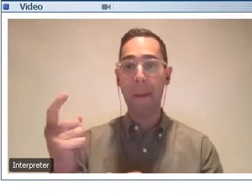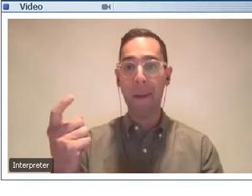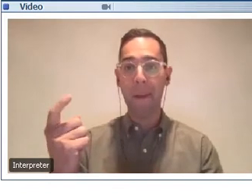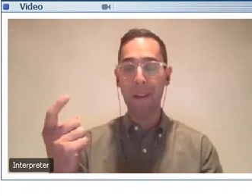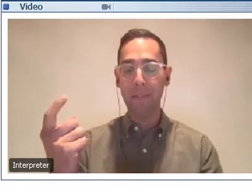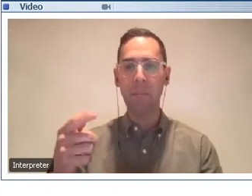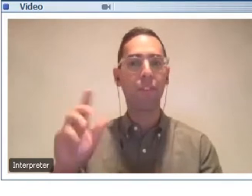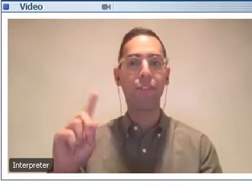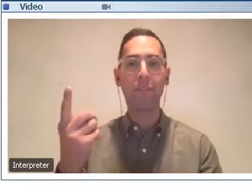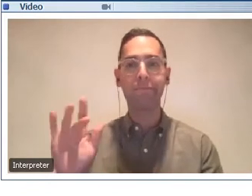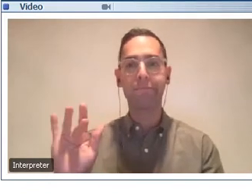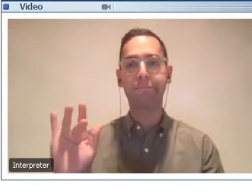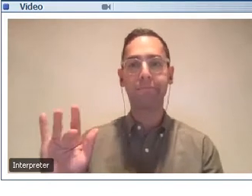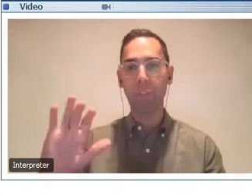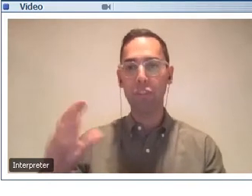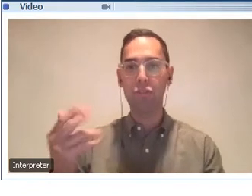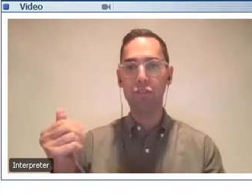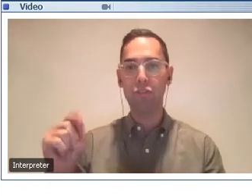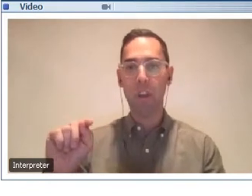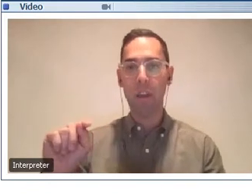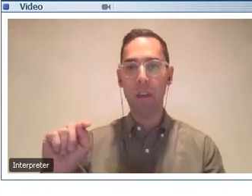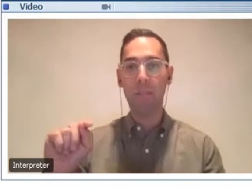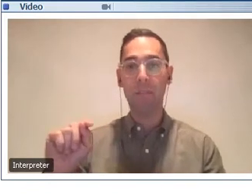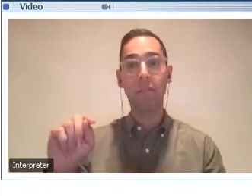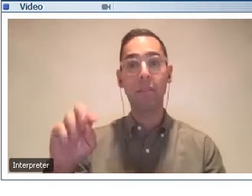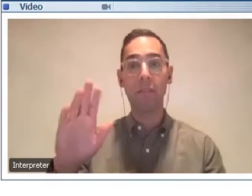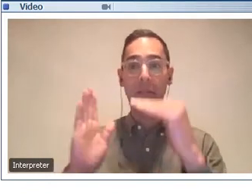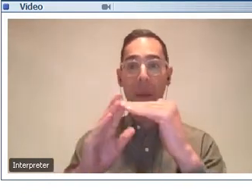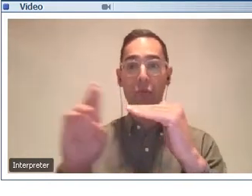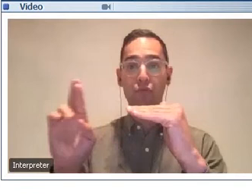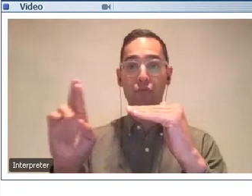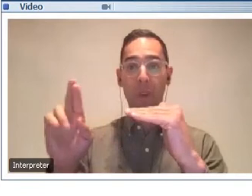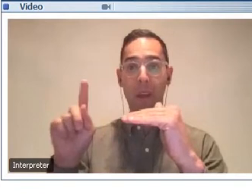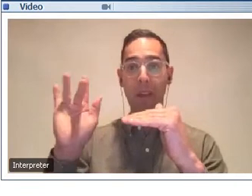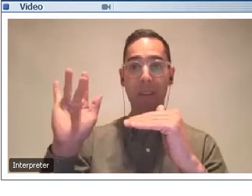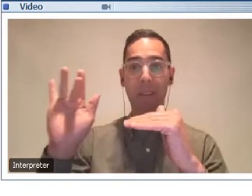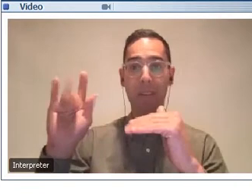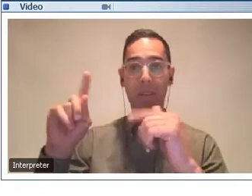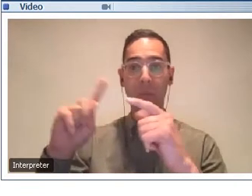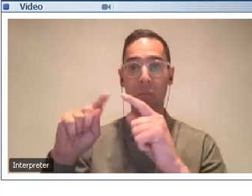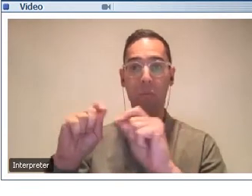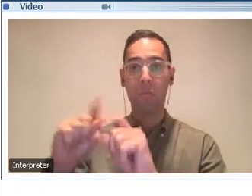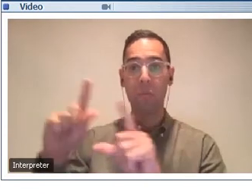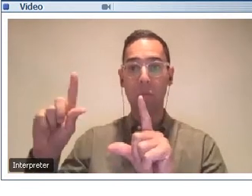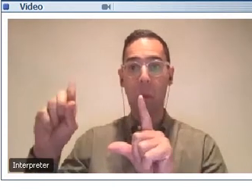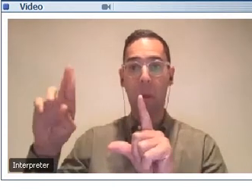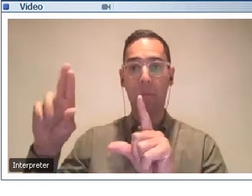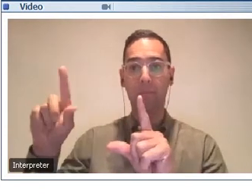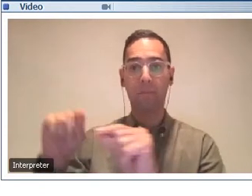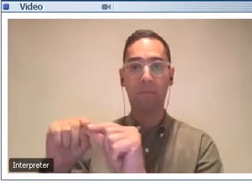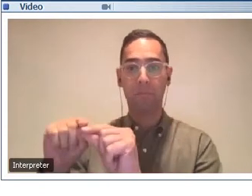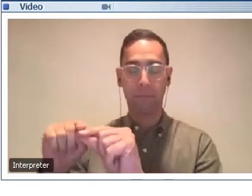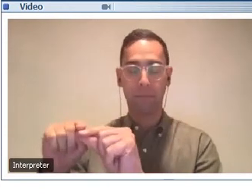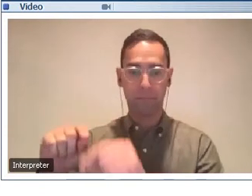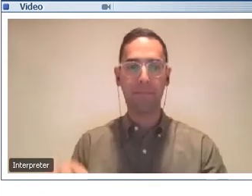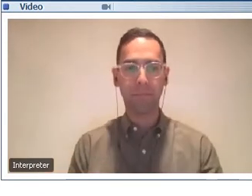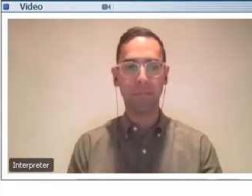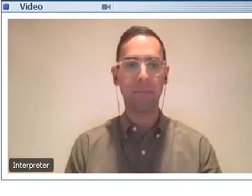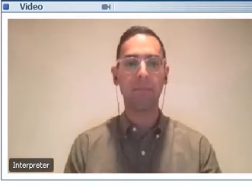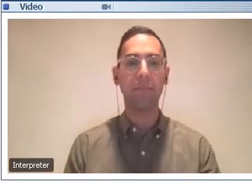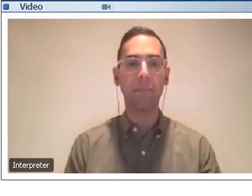chat button, which is in the upper right-hand corner of your screen. You can also make that right-hand